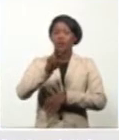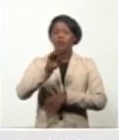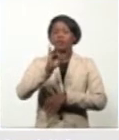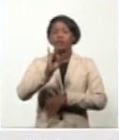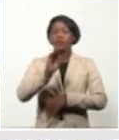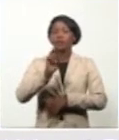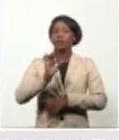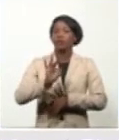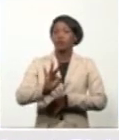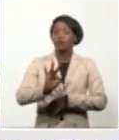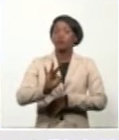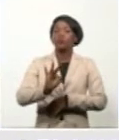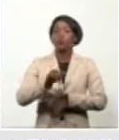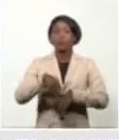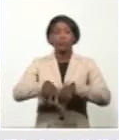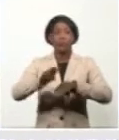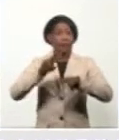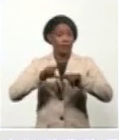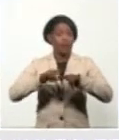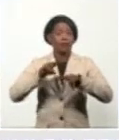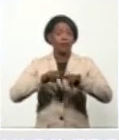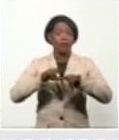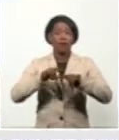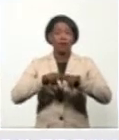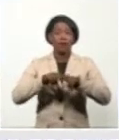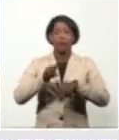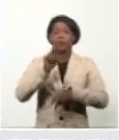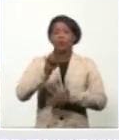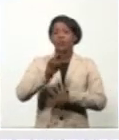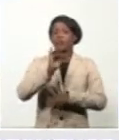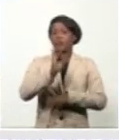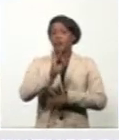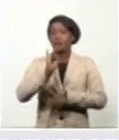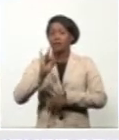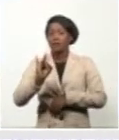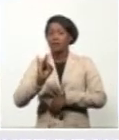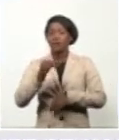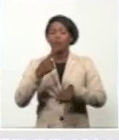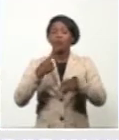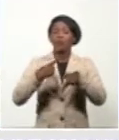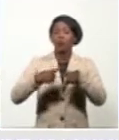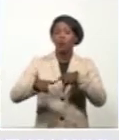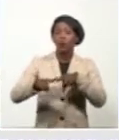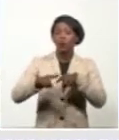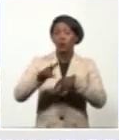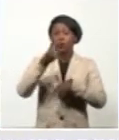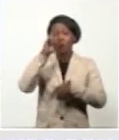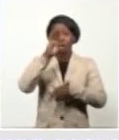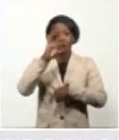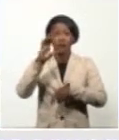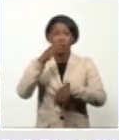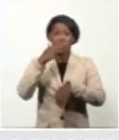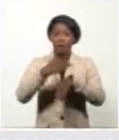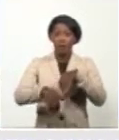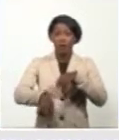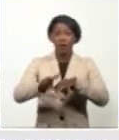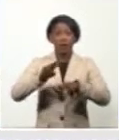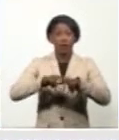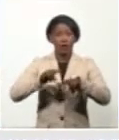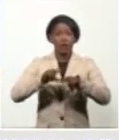the IPK, 599. In the Provincial Center of Santiago de